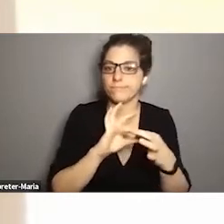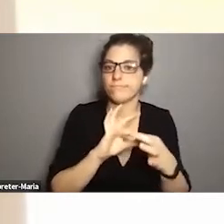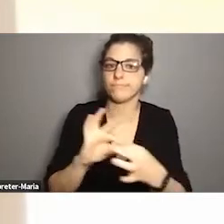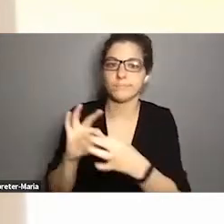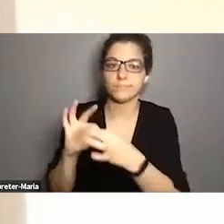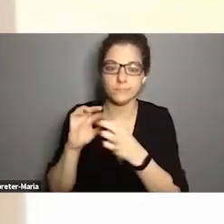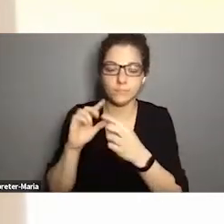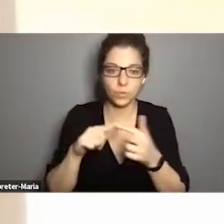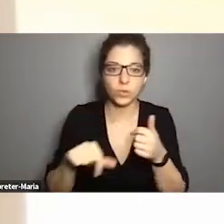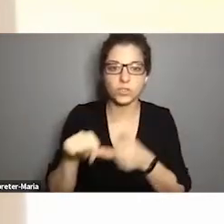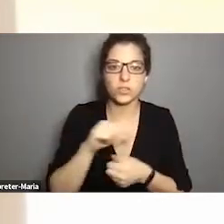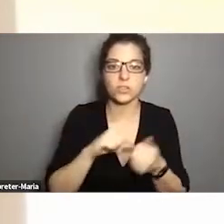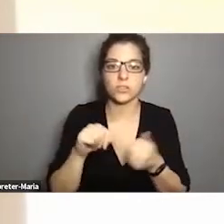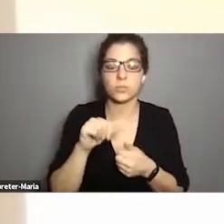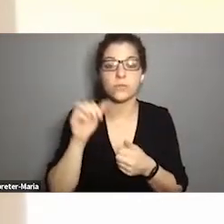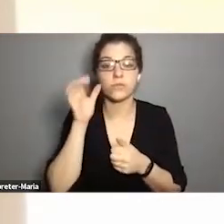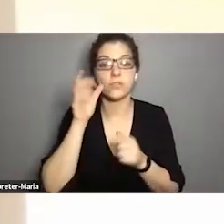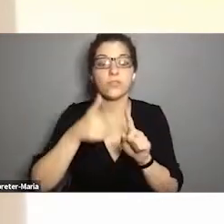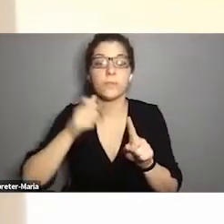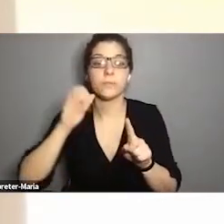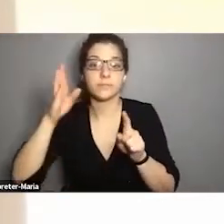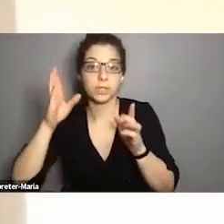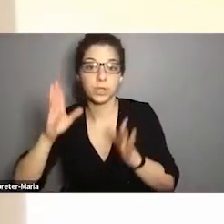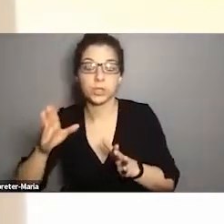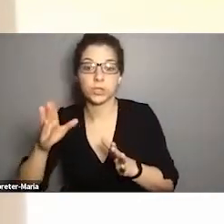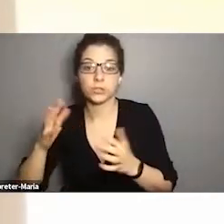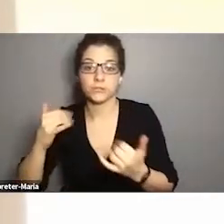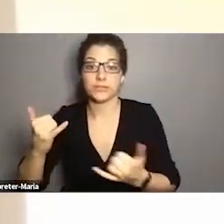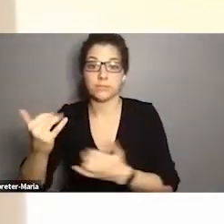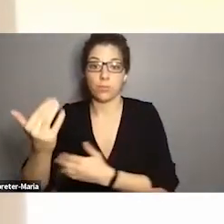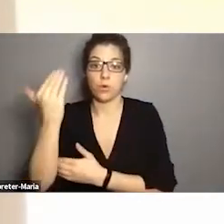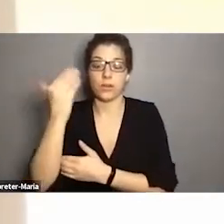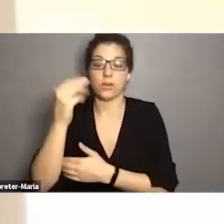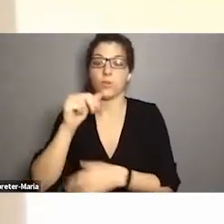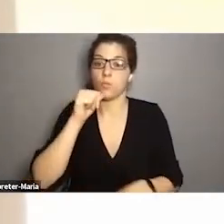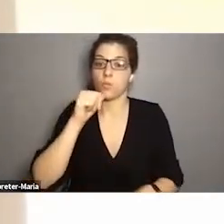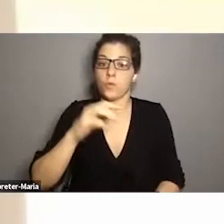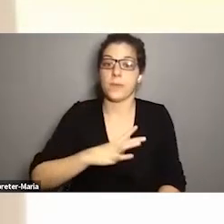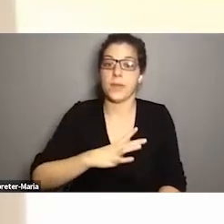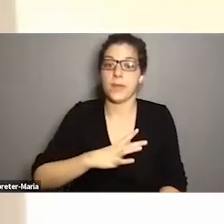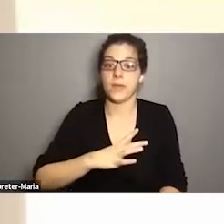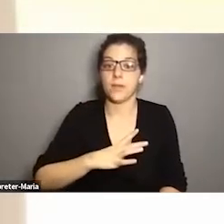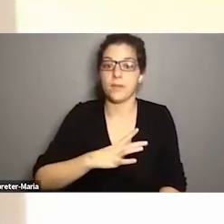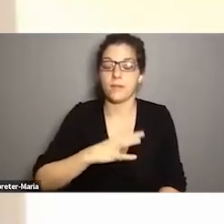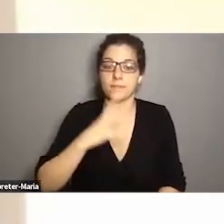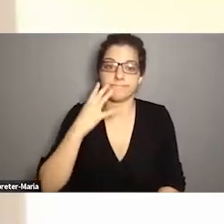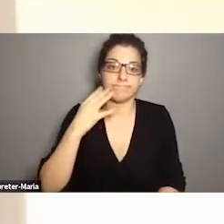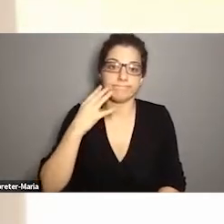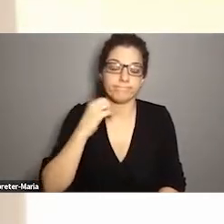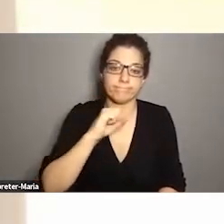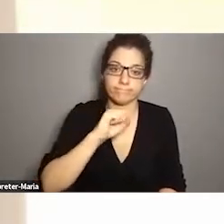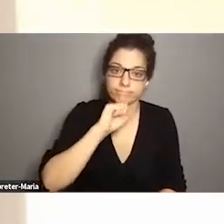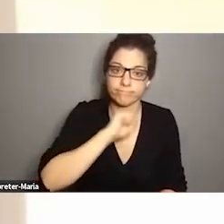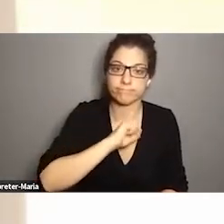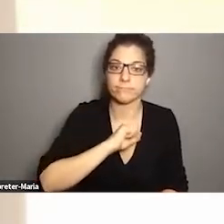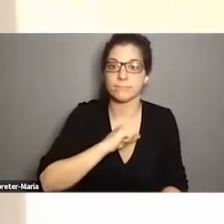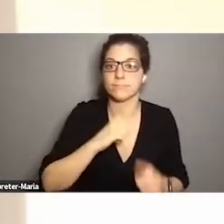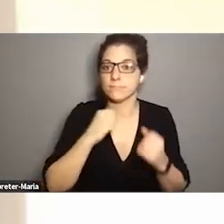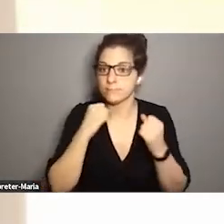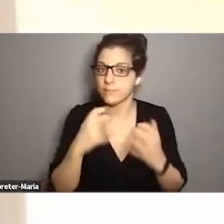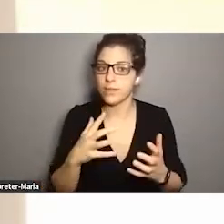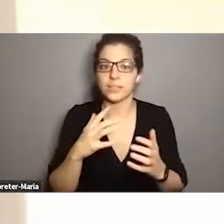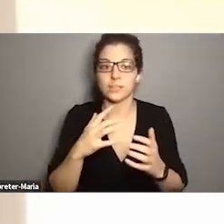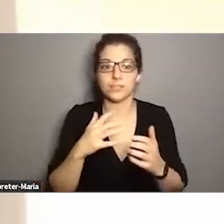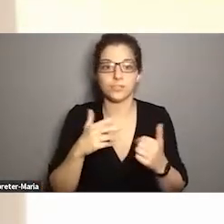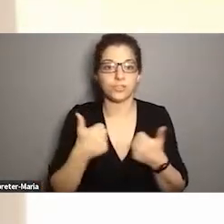And as we've heard from our speakers this morning, women have borne the brunt of many of these challenges.